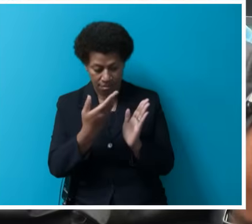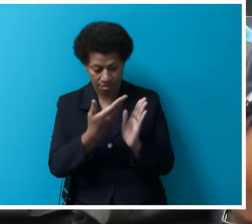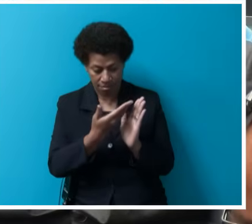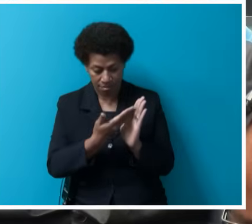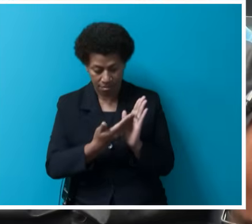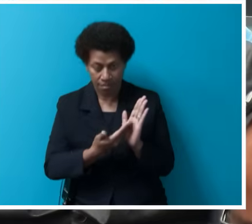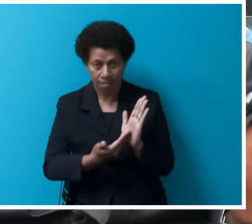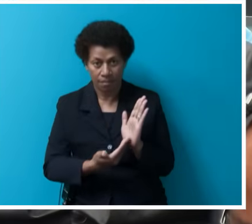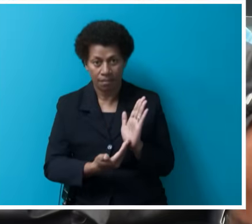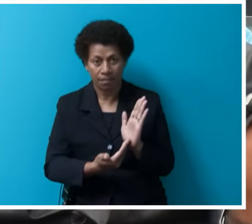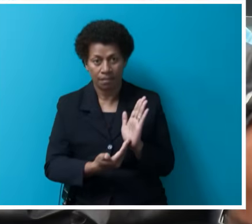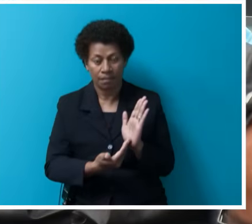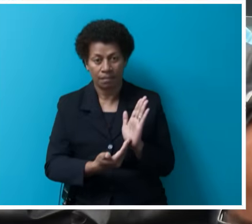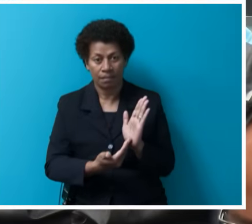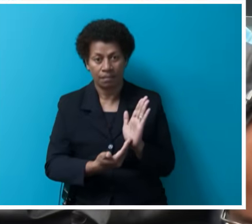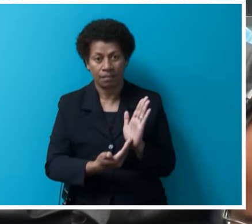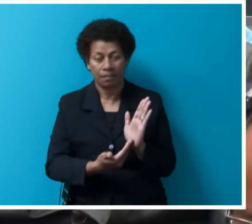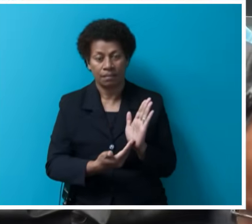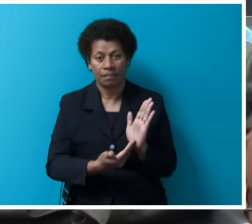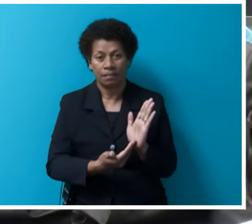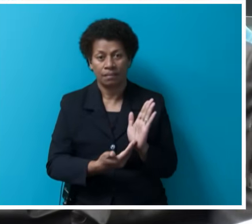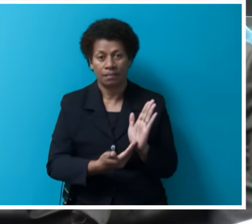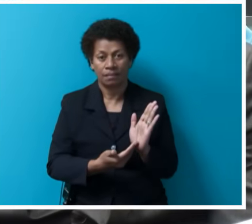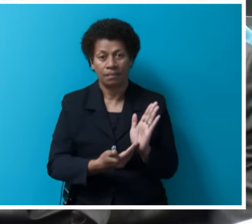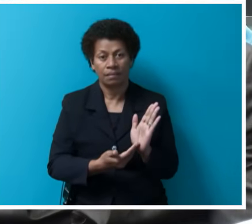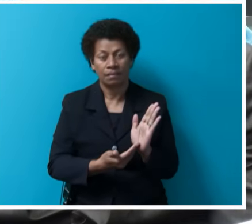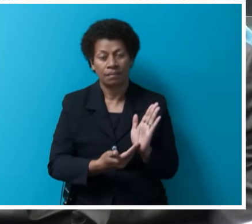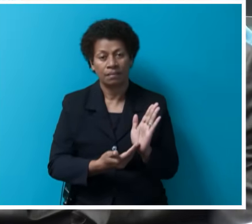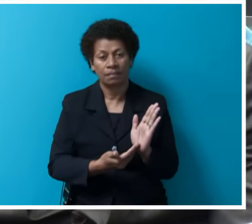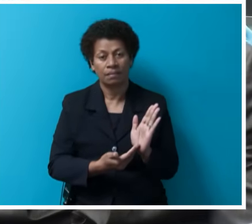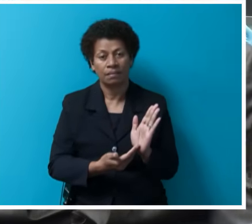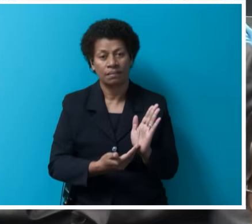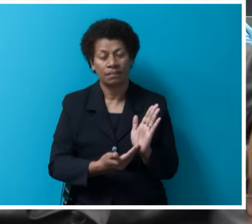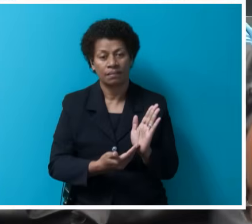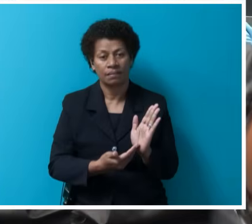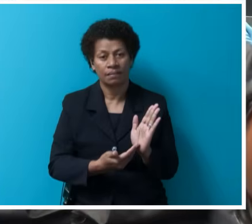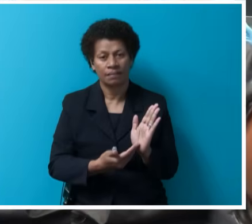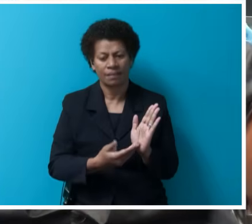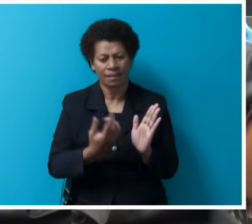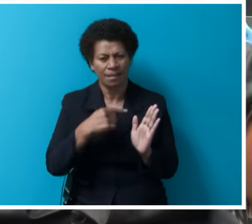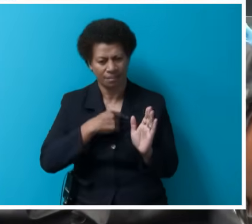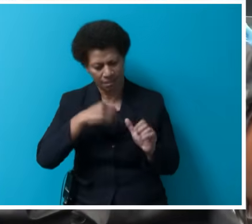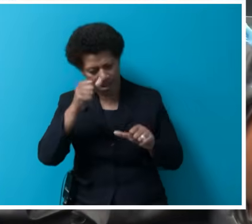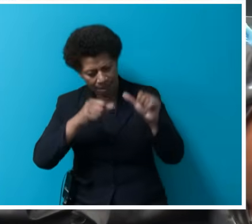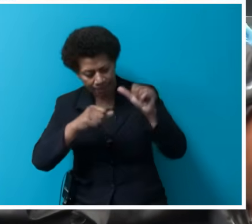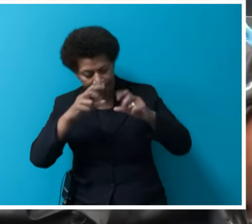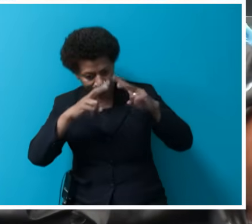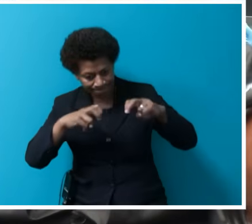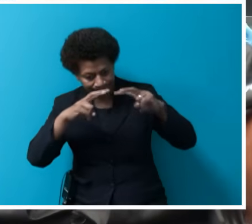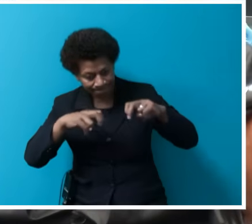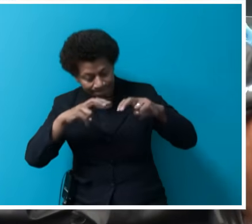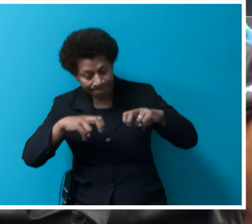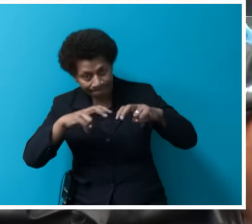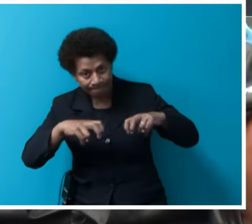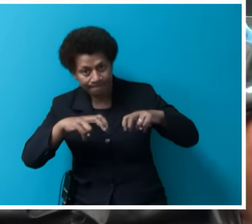analysis we've done in terms of where we are as a country, I've taken some of the points